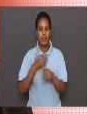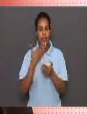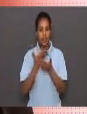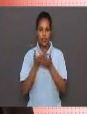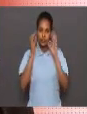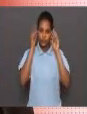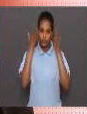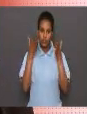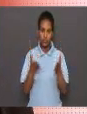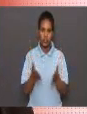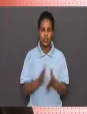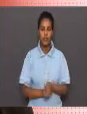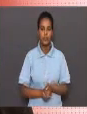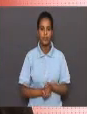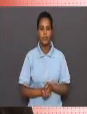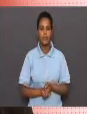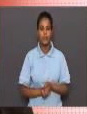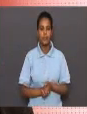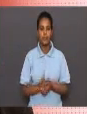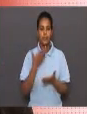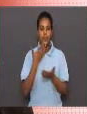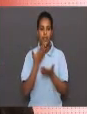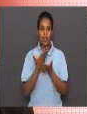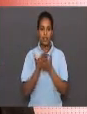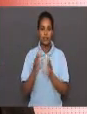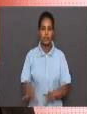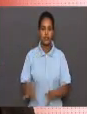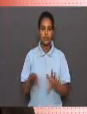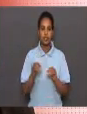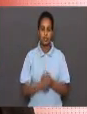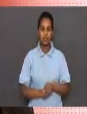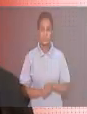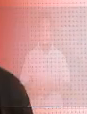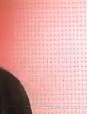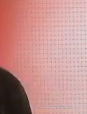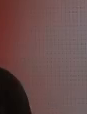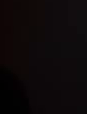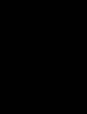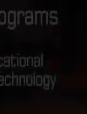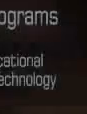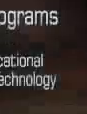thank you, teacher. Thank you, students.